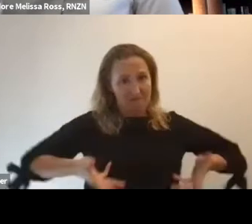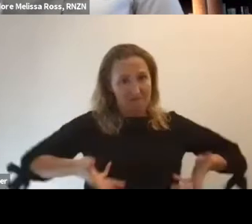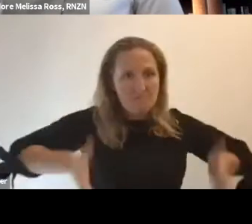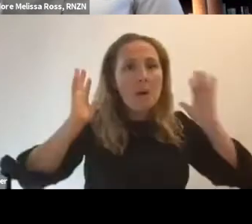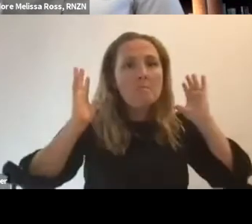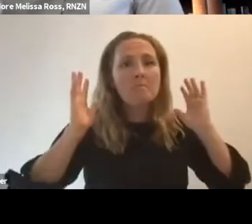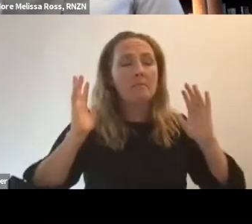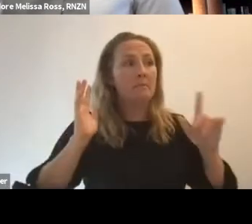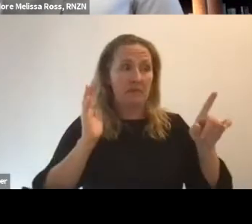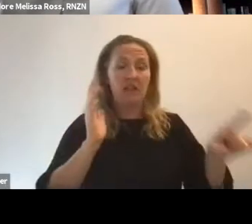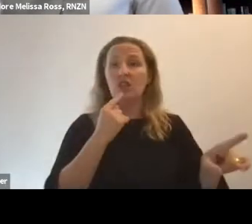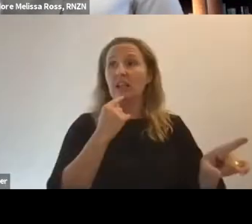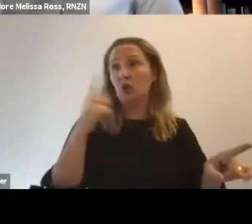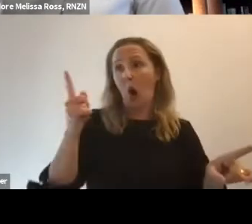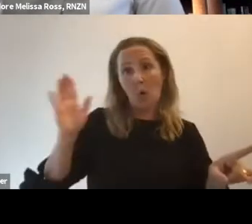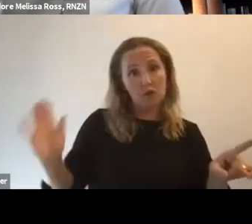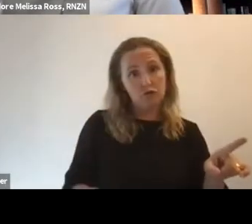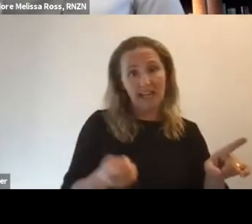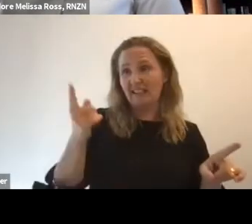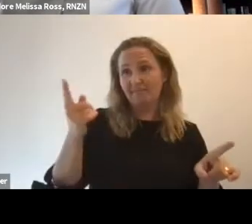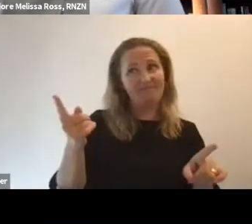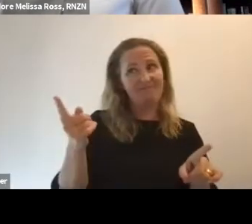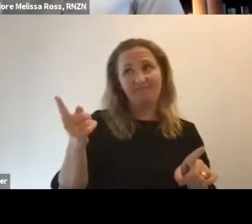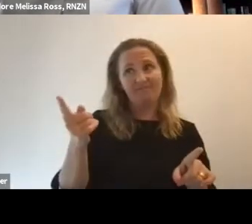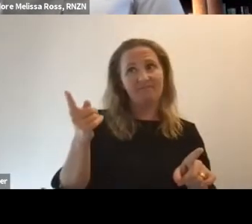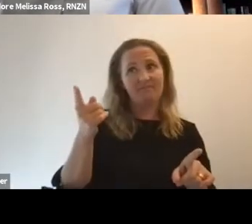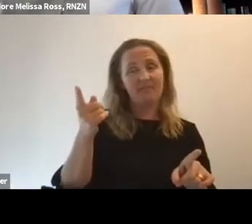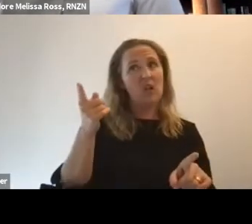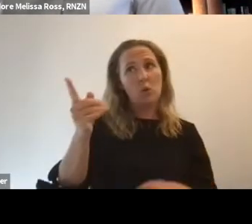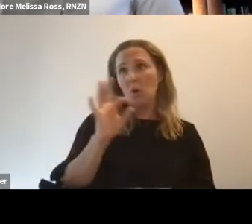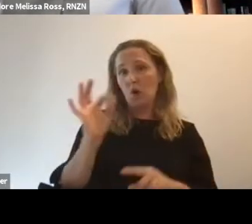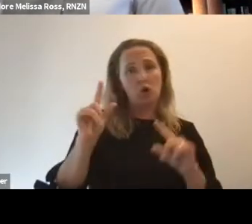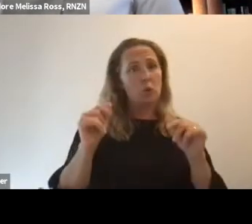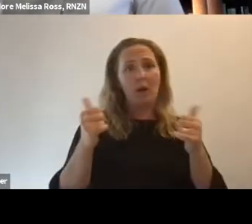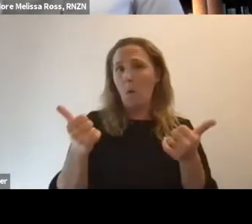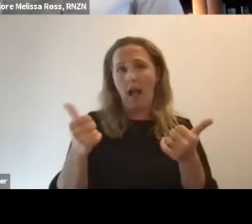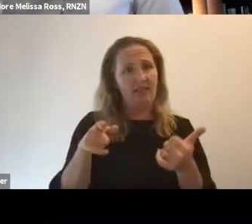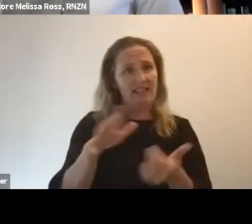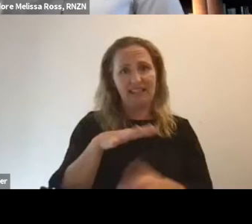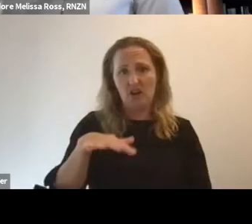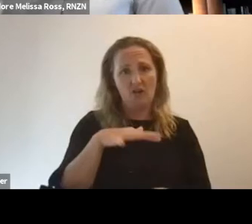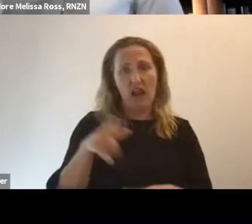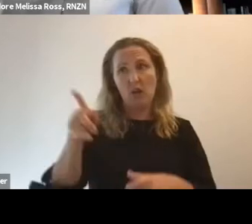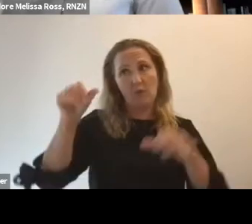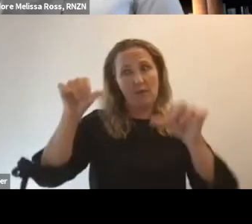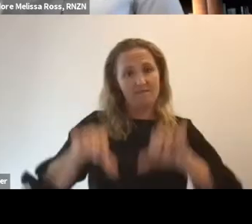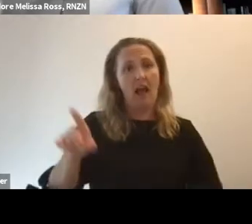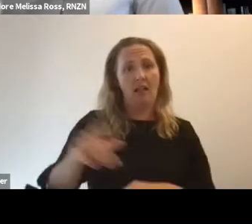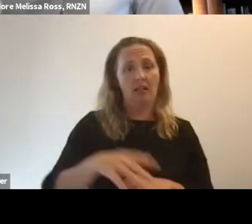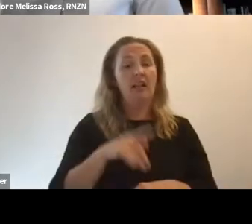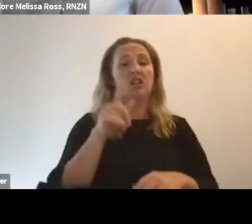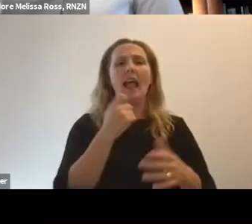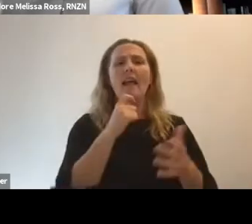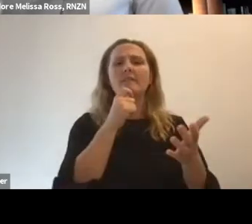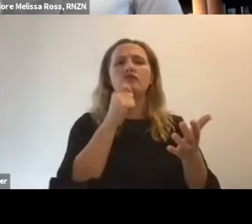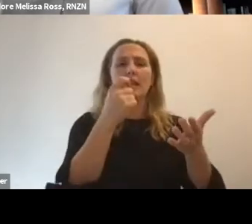effectively tell cricket that we were not doing at all well in this area, and there was a series of recommendations that